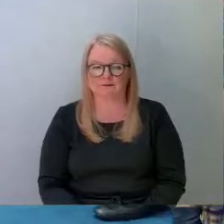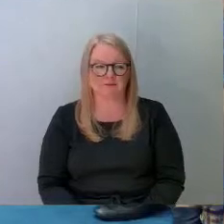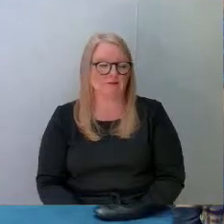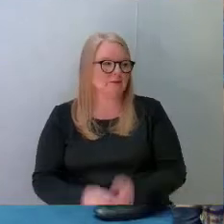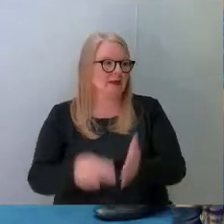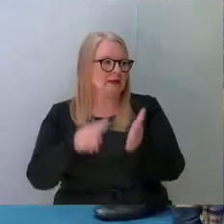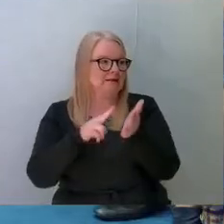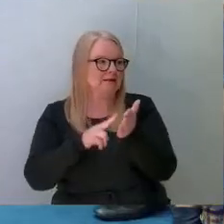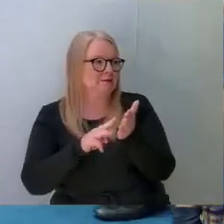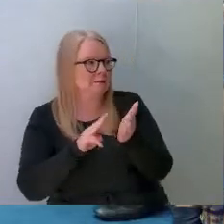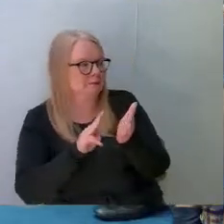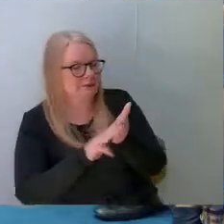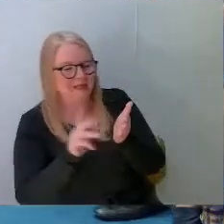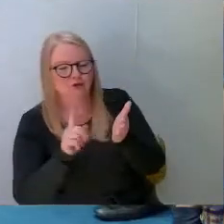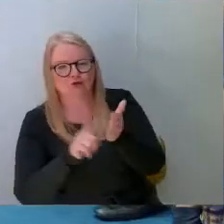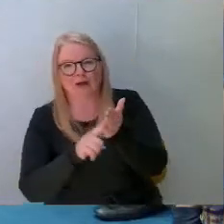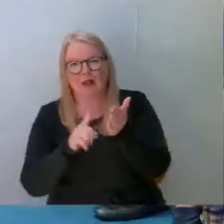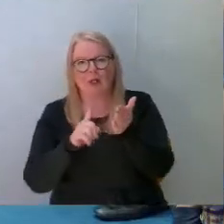Nanjing Mu.